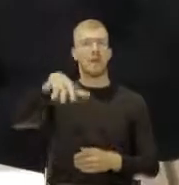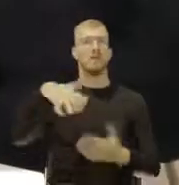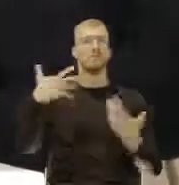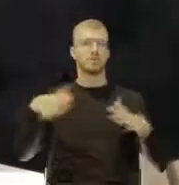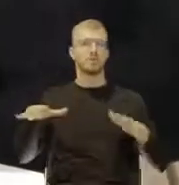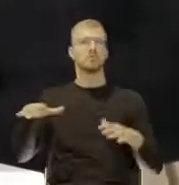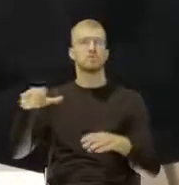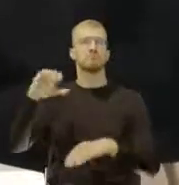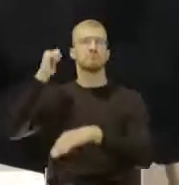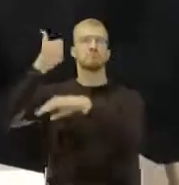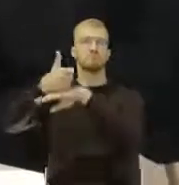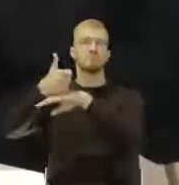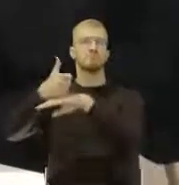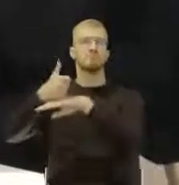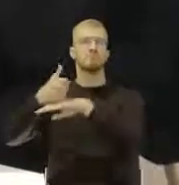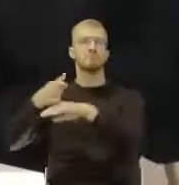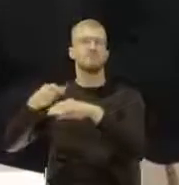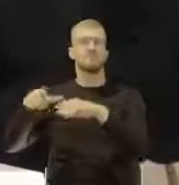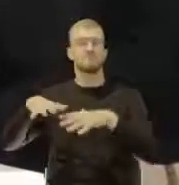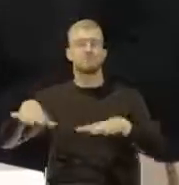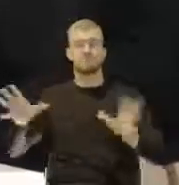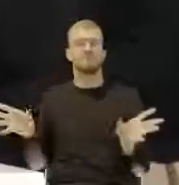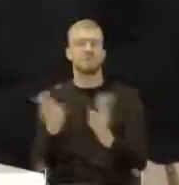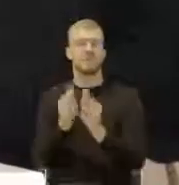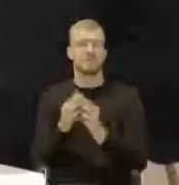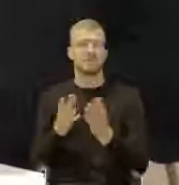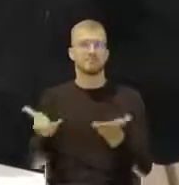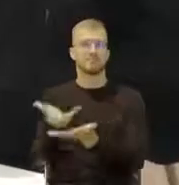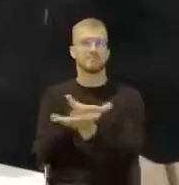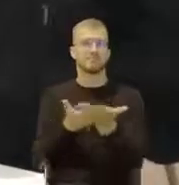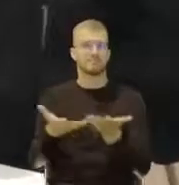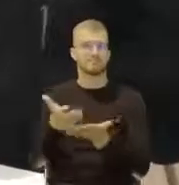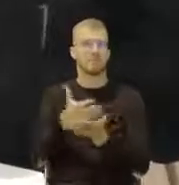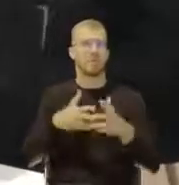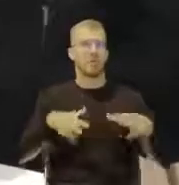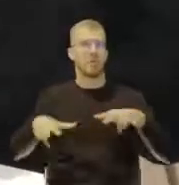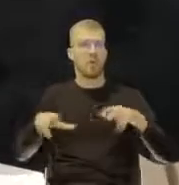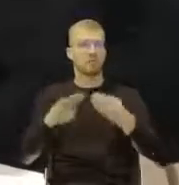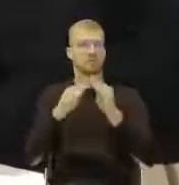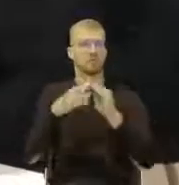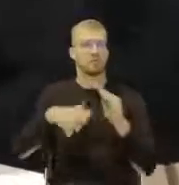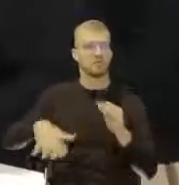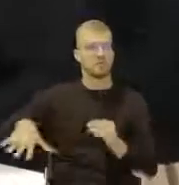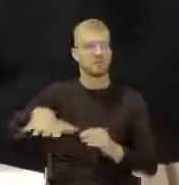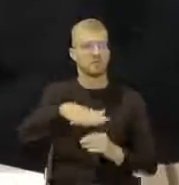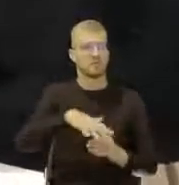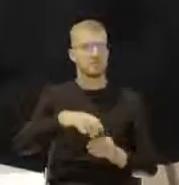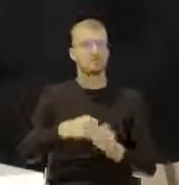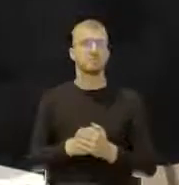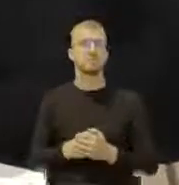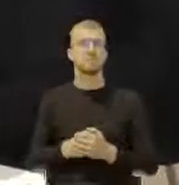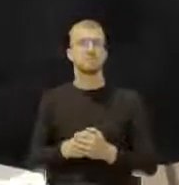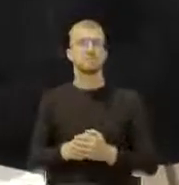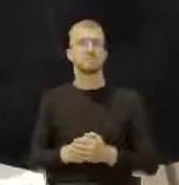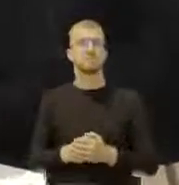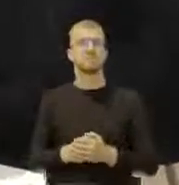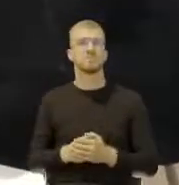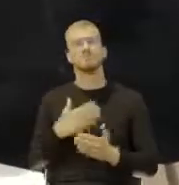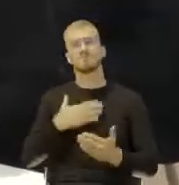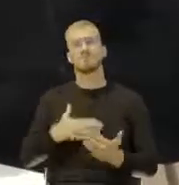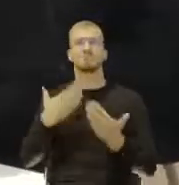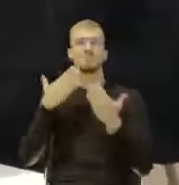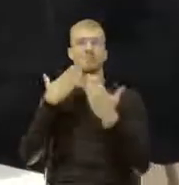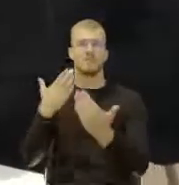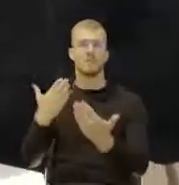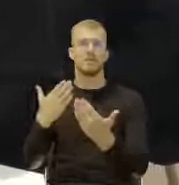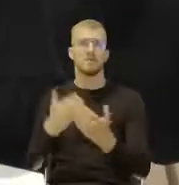the G7 with valuable input from USLG, and I would like to thank USLG for their support of our